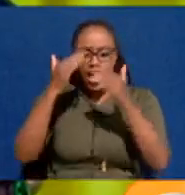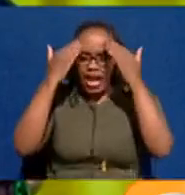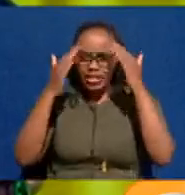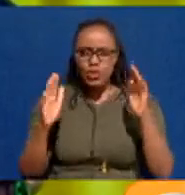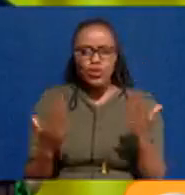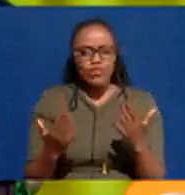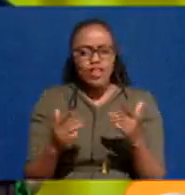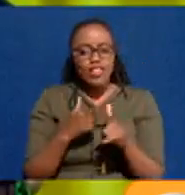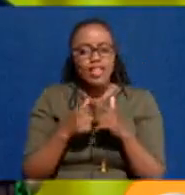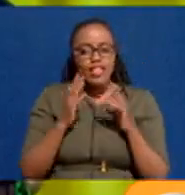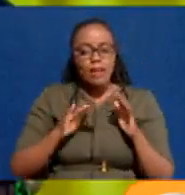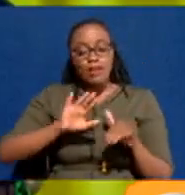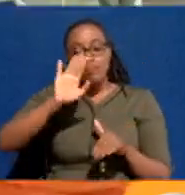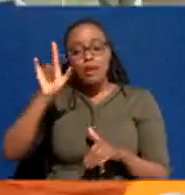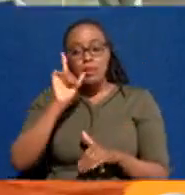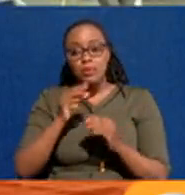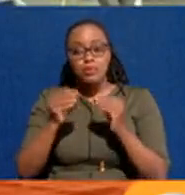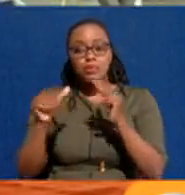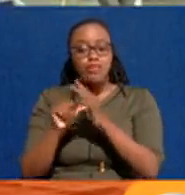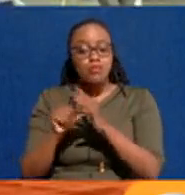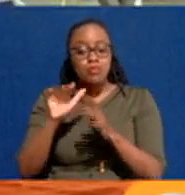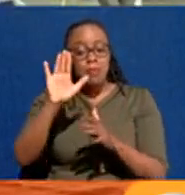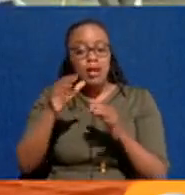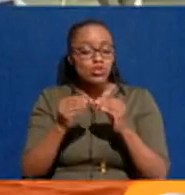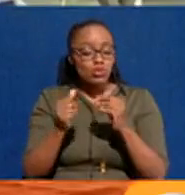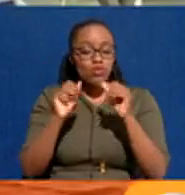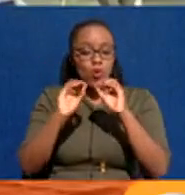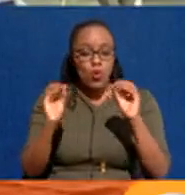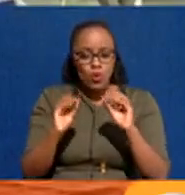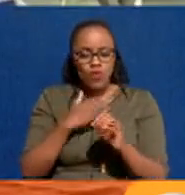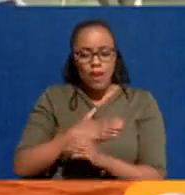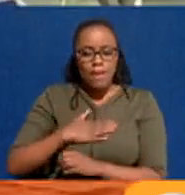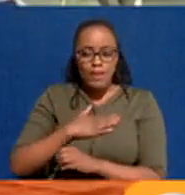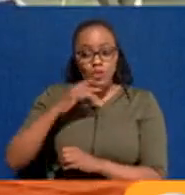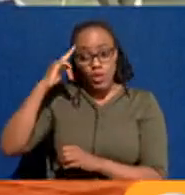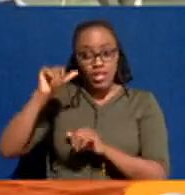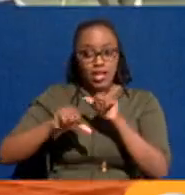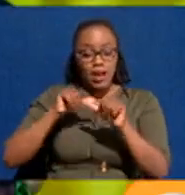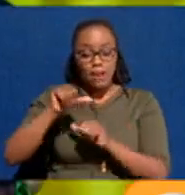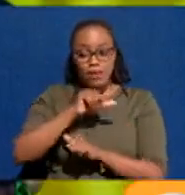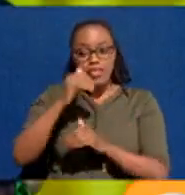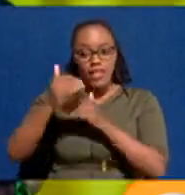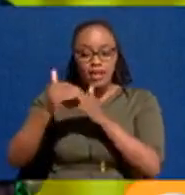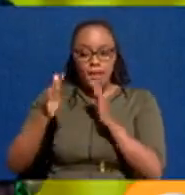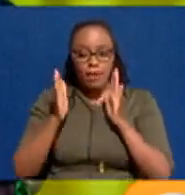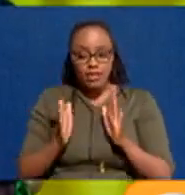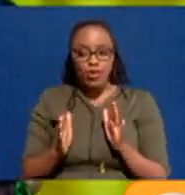so mtu sasa ziadarudi tuko hiyo shida yake. The point is, let's just be considerate about the next